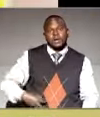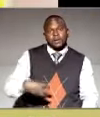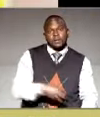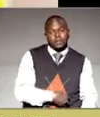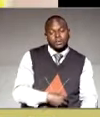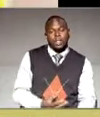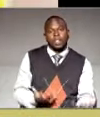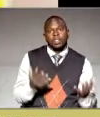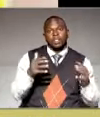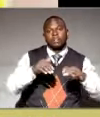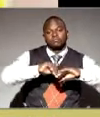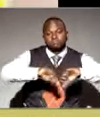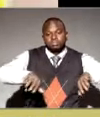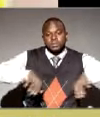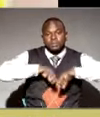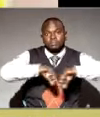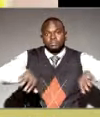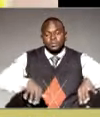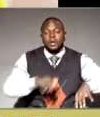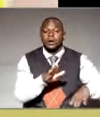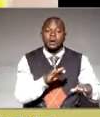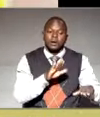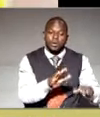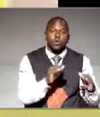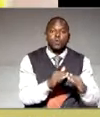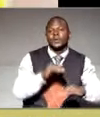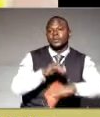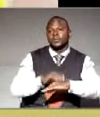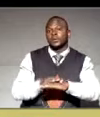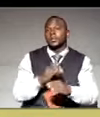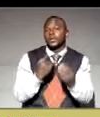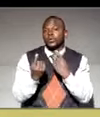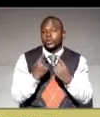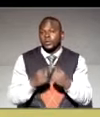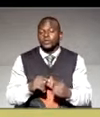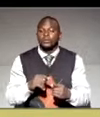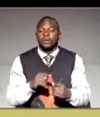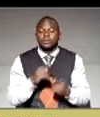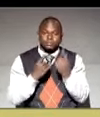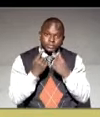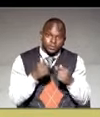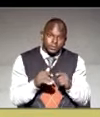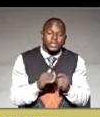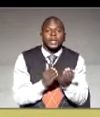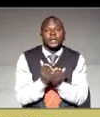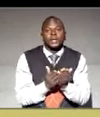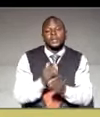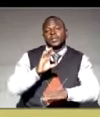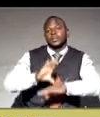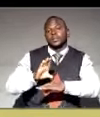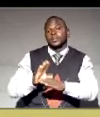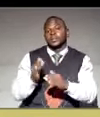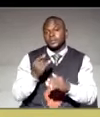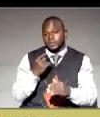who drowned in a swimming pool at his home in Mukono. While speaking to mourners after a funeral service for the deceased,